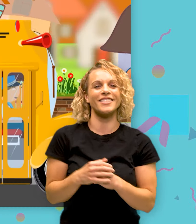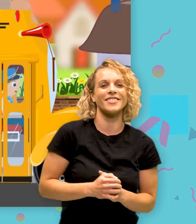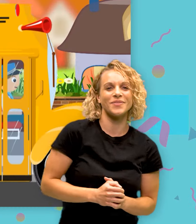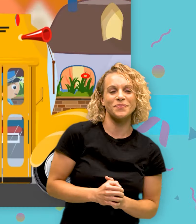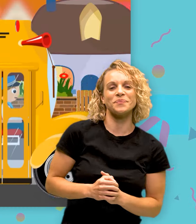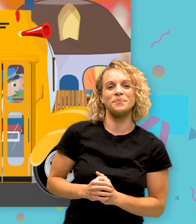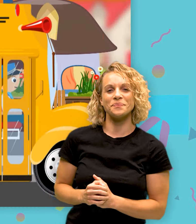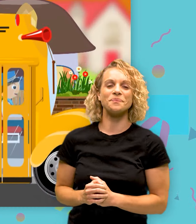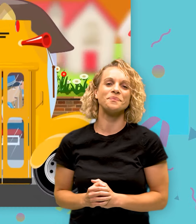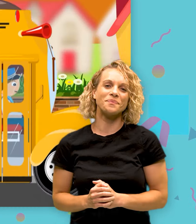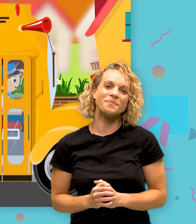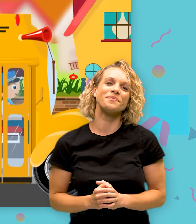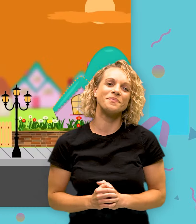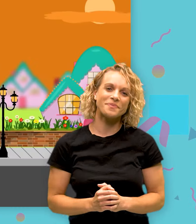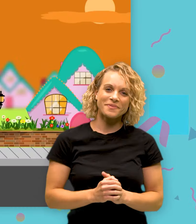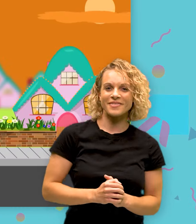town.